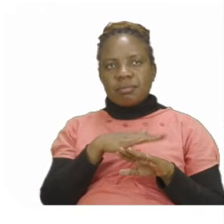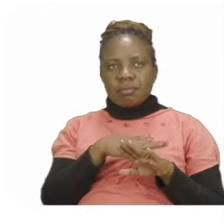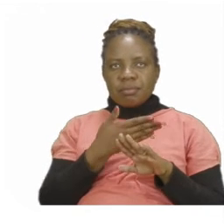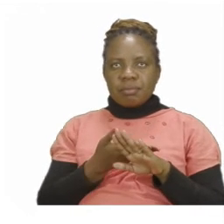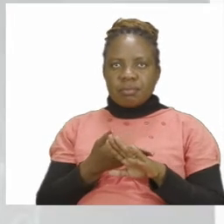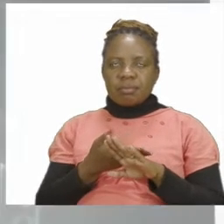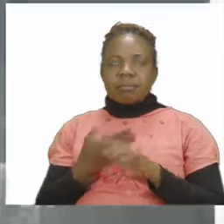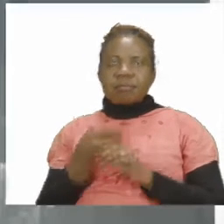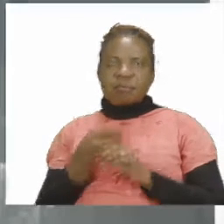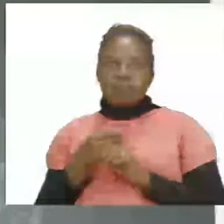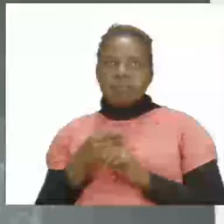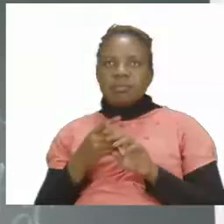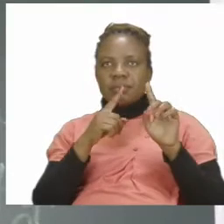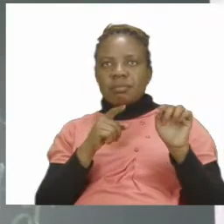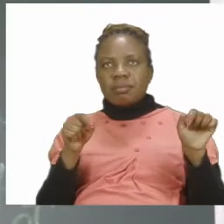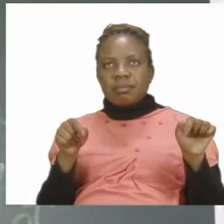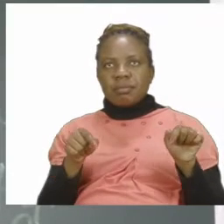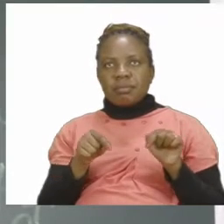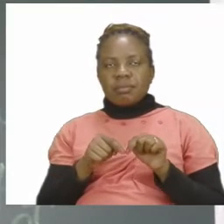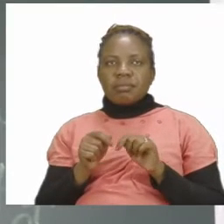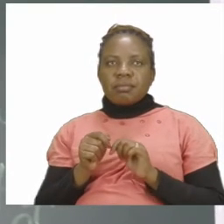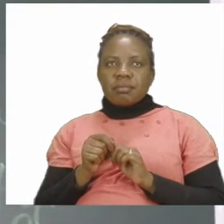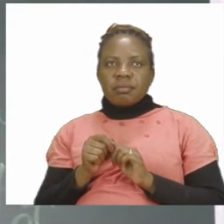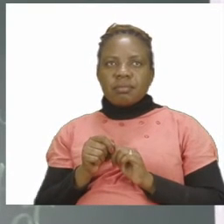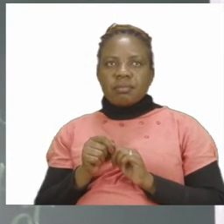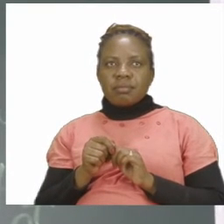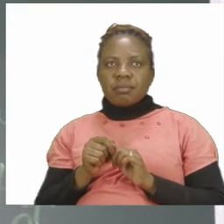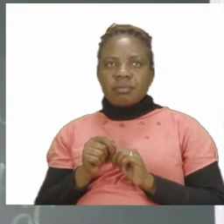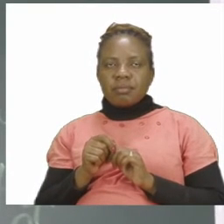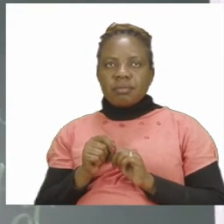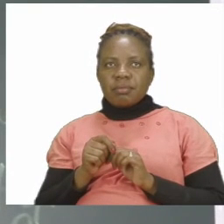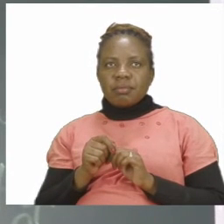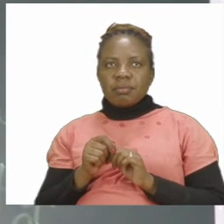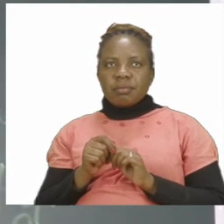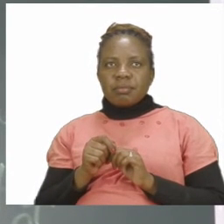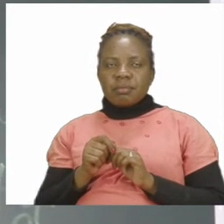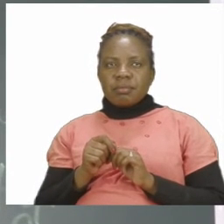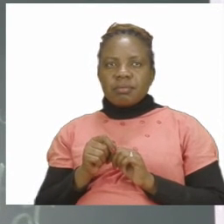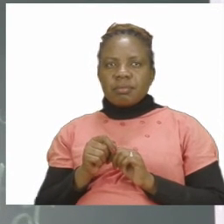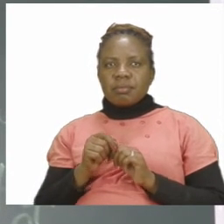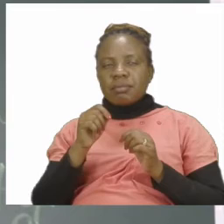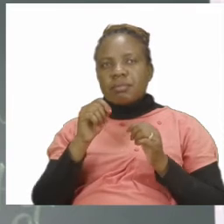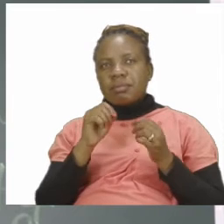these examples on the board for you. Let's see, the first number is the number